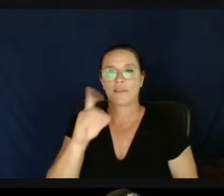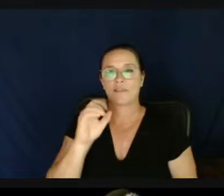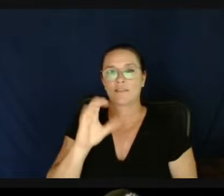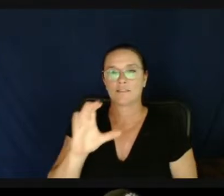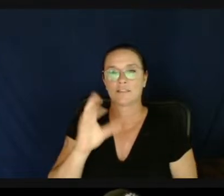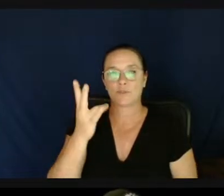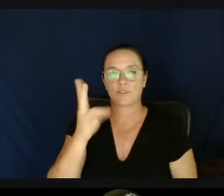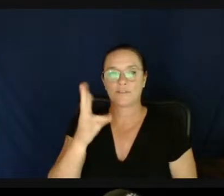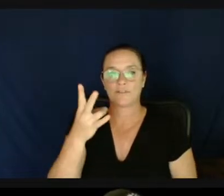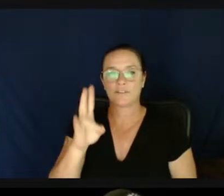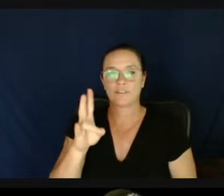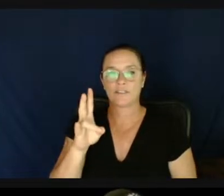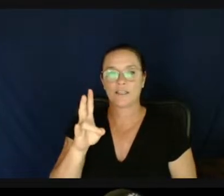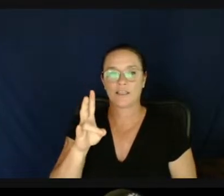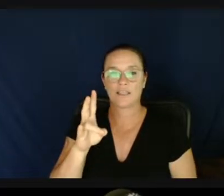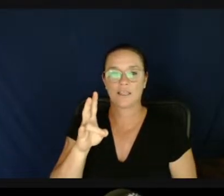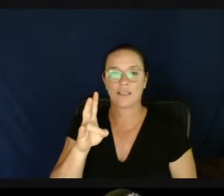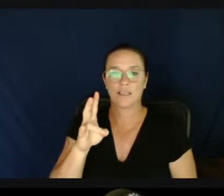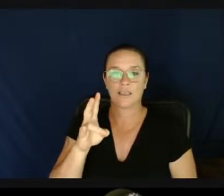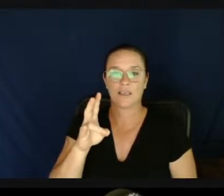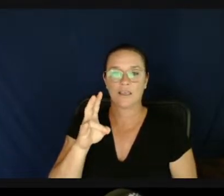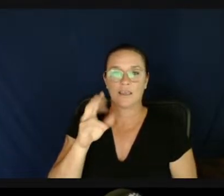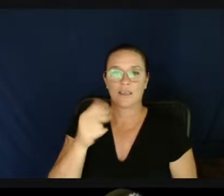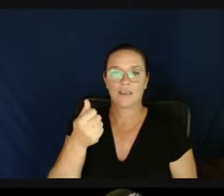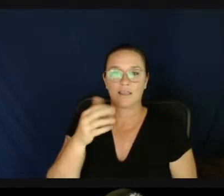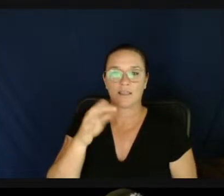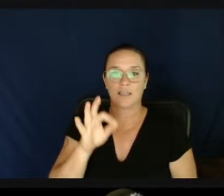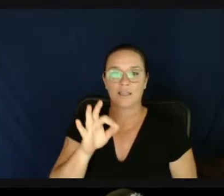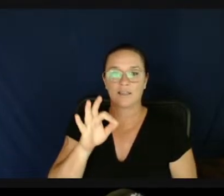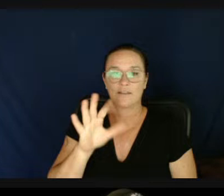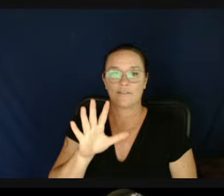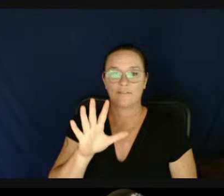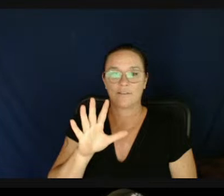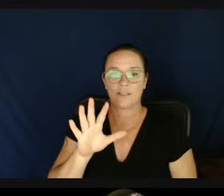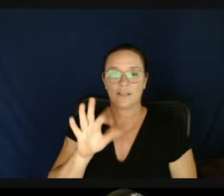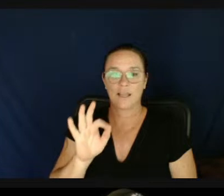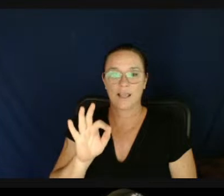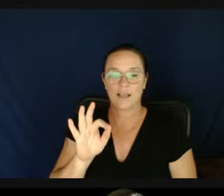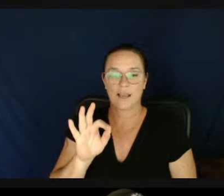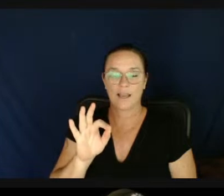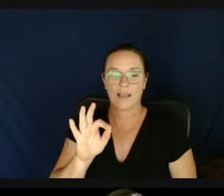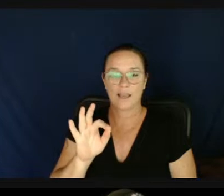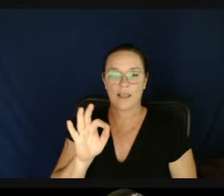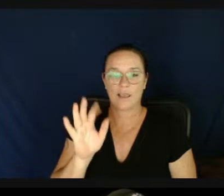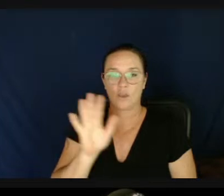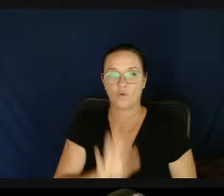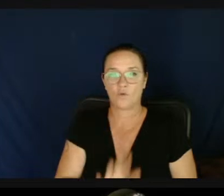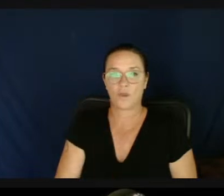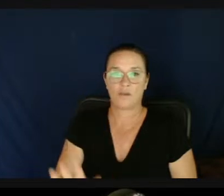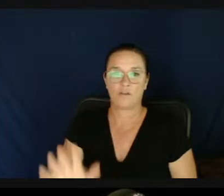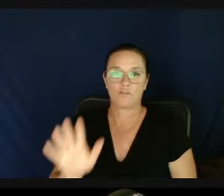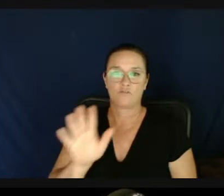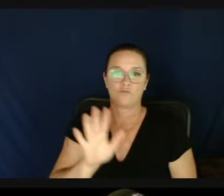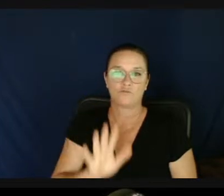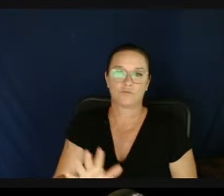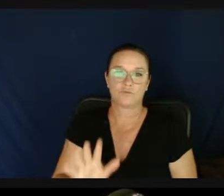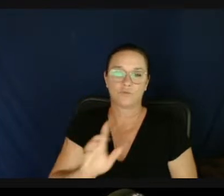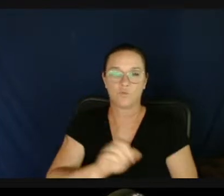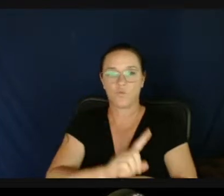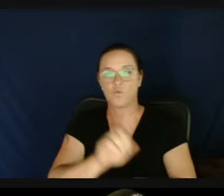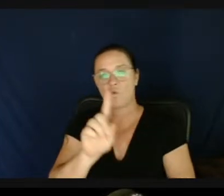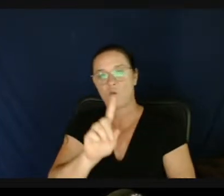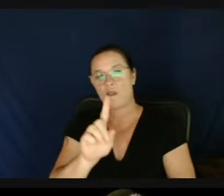17th, 1959. Right there, looks like right around between 1